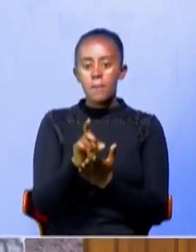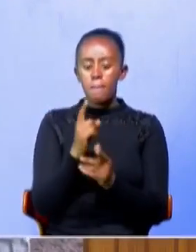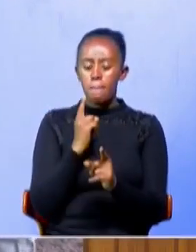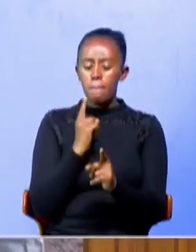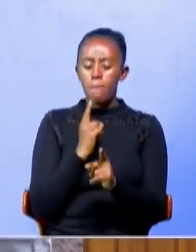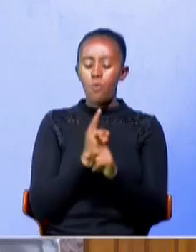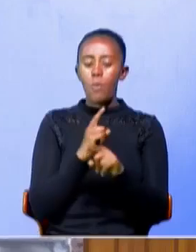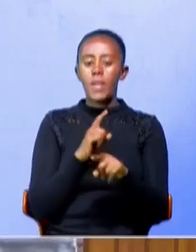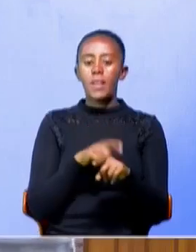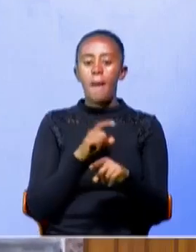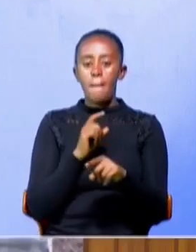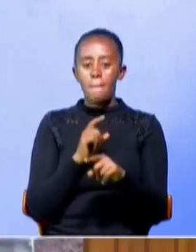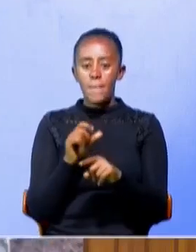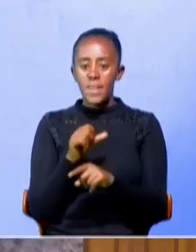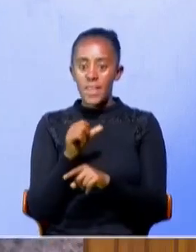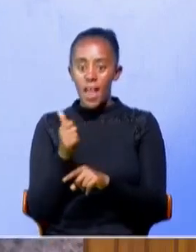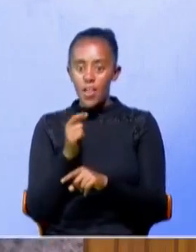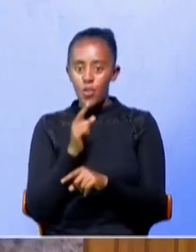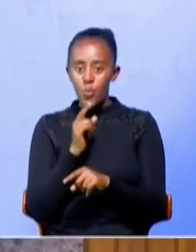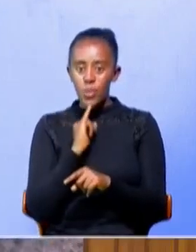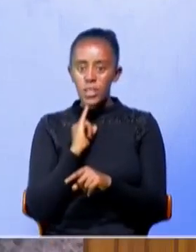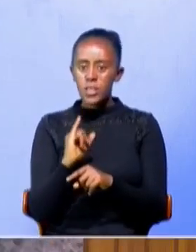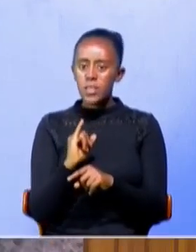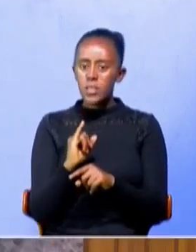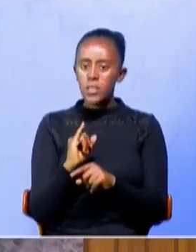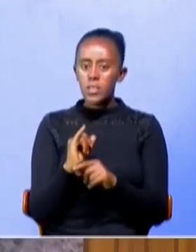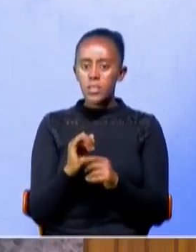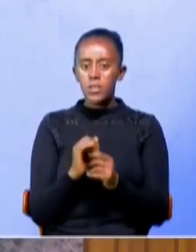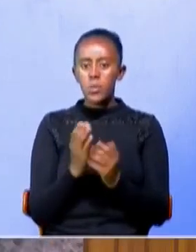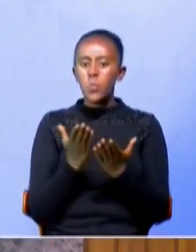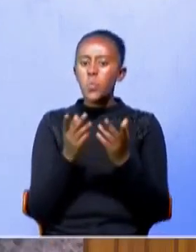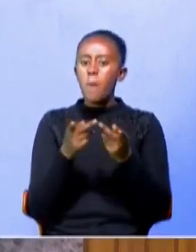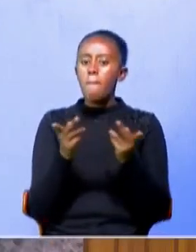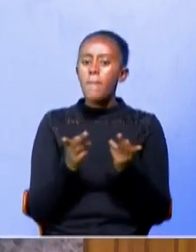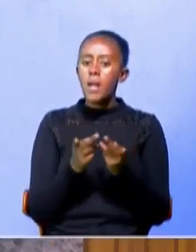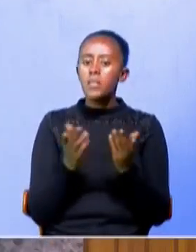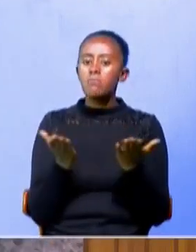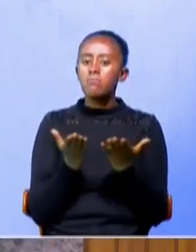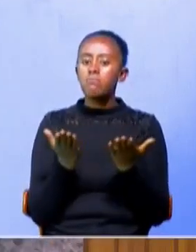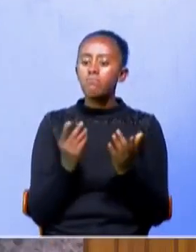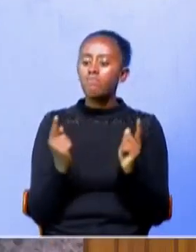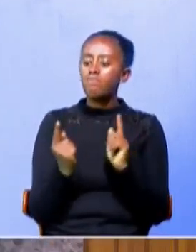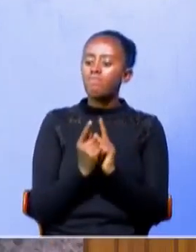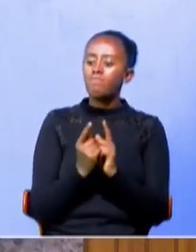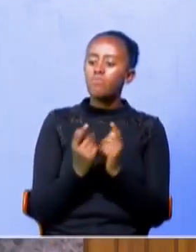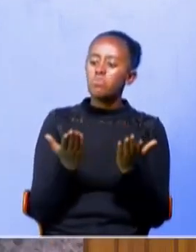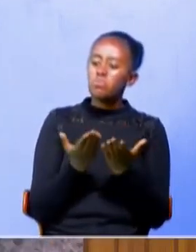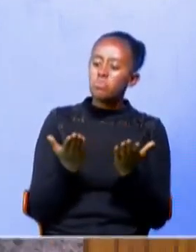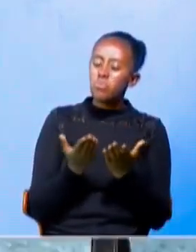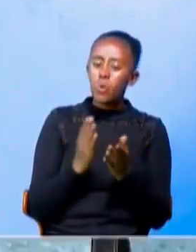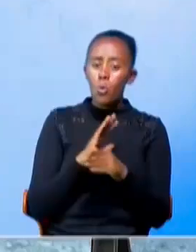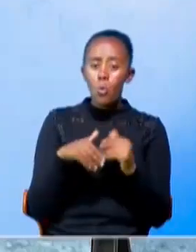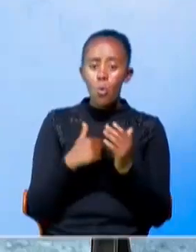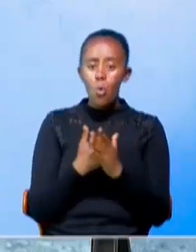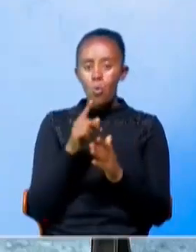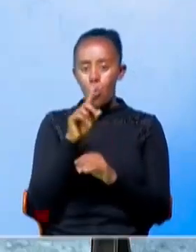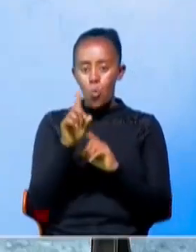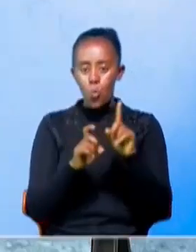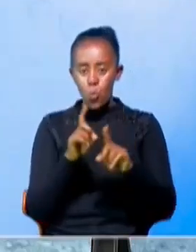appropriate time. The other one is, what is the place? Yeah. Don't take all